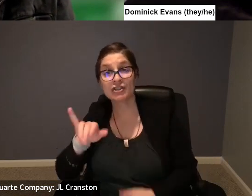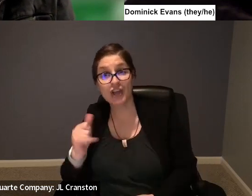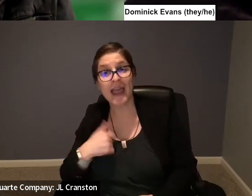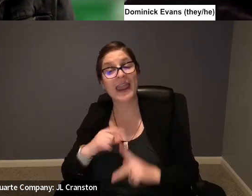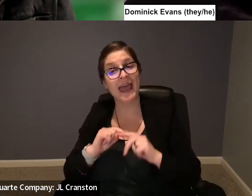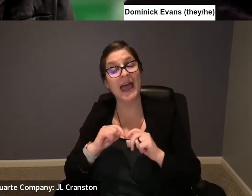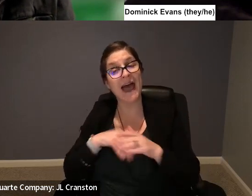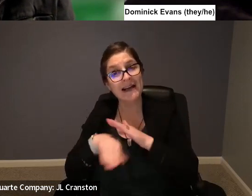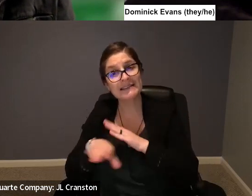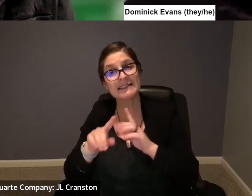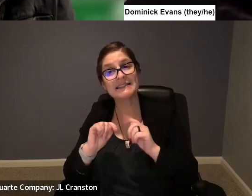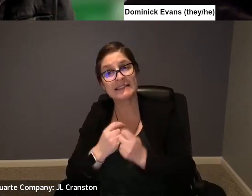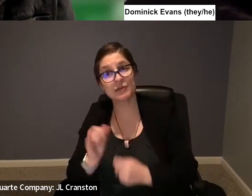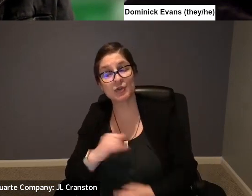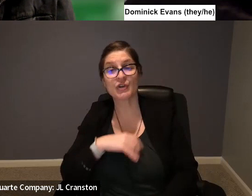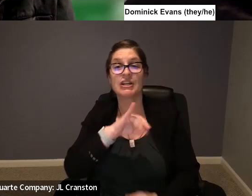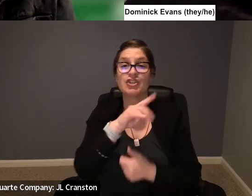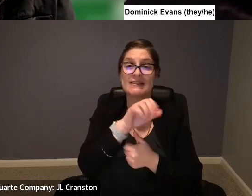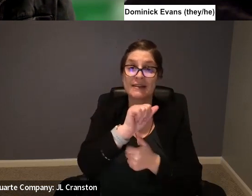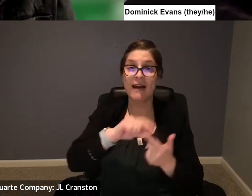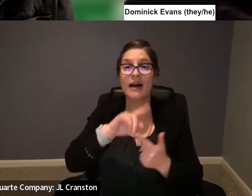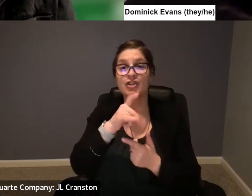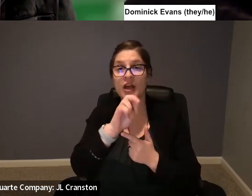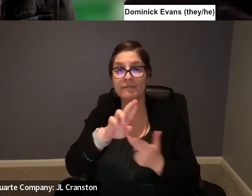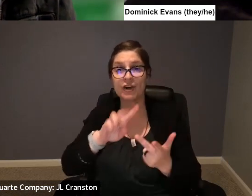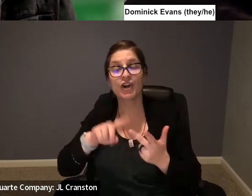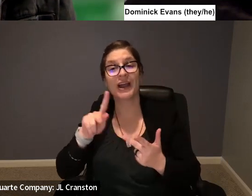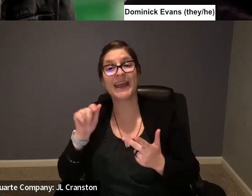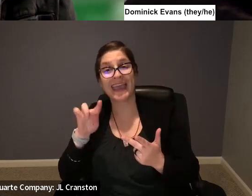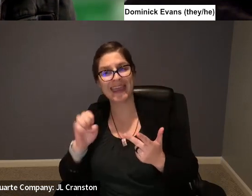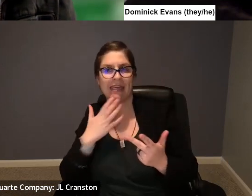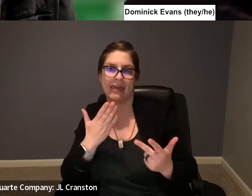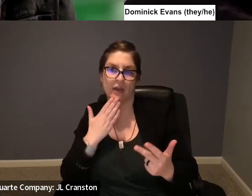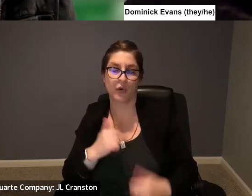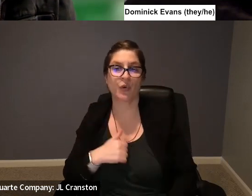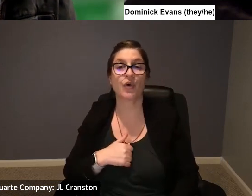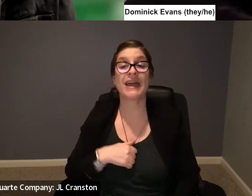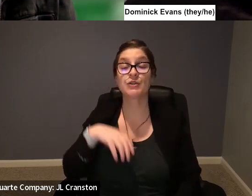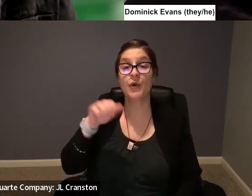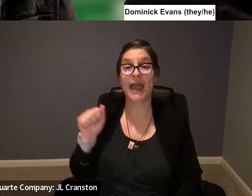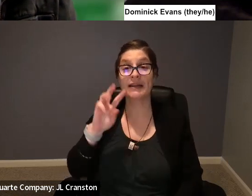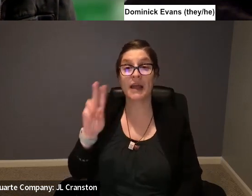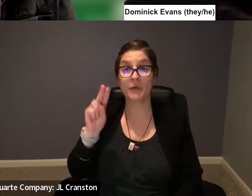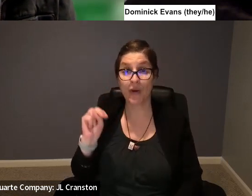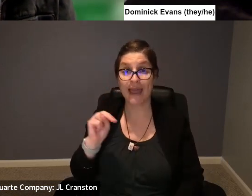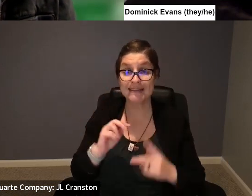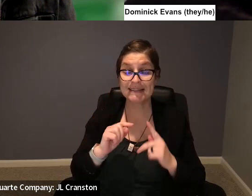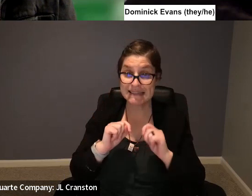team members, Jessica, Jennifer, and Katie, and to AWN's